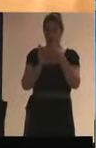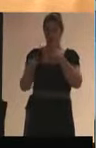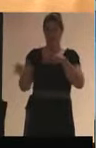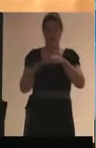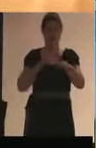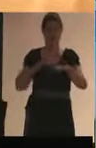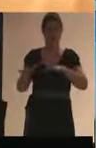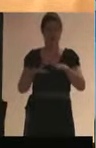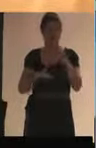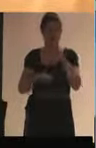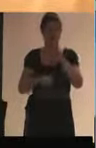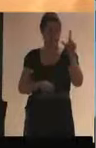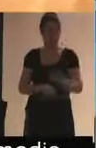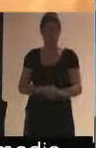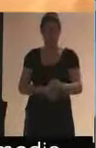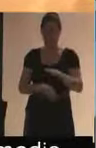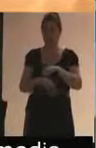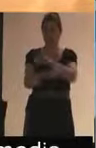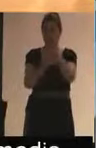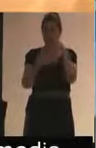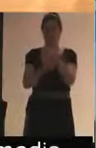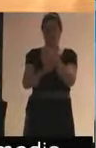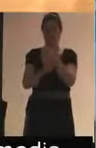So we can use a low-cost mobile robot